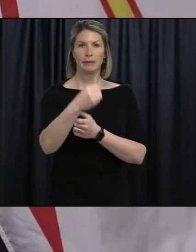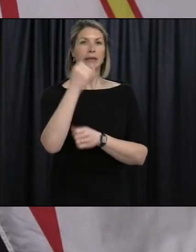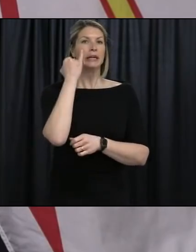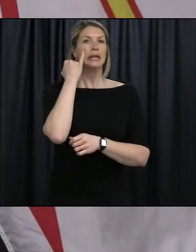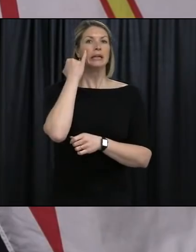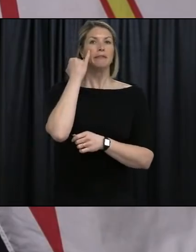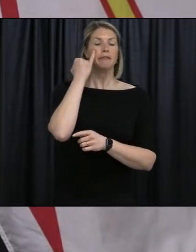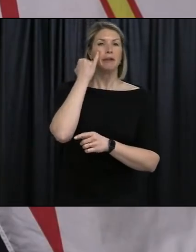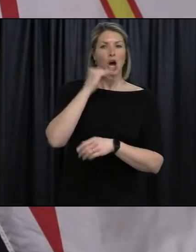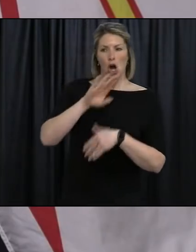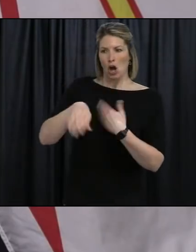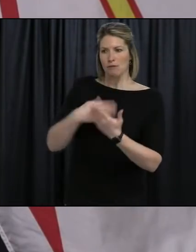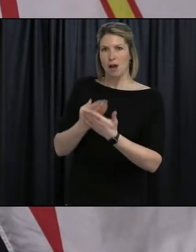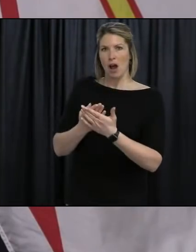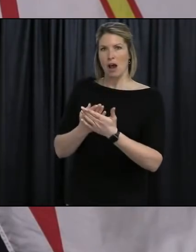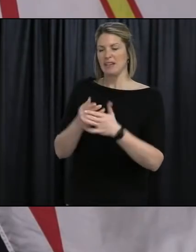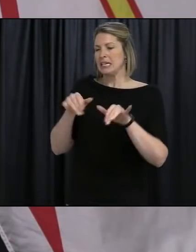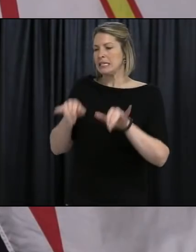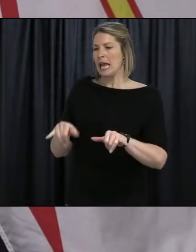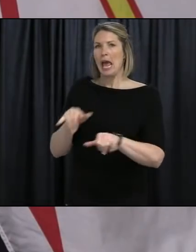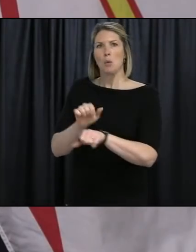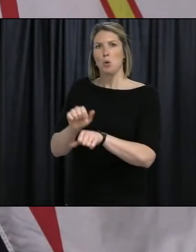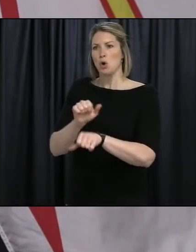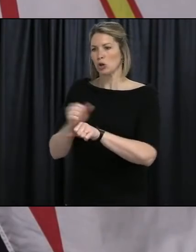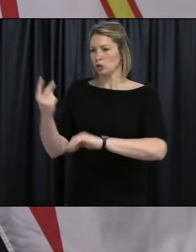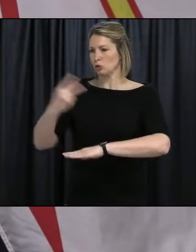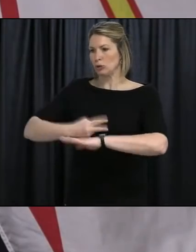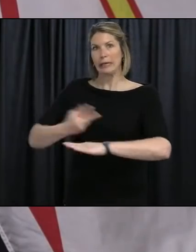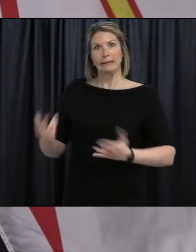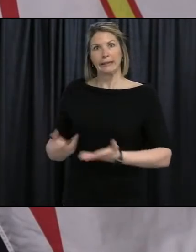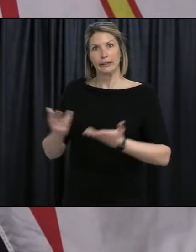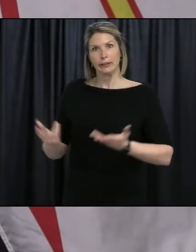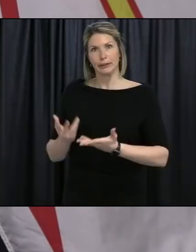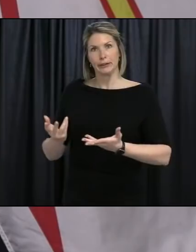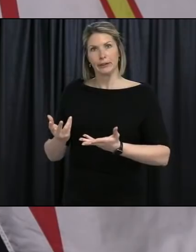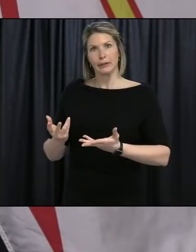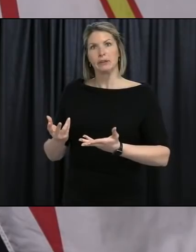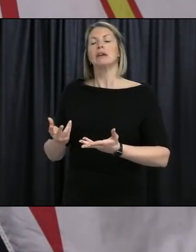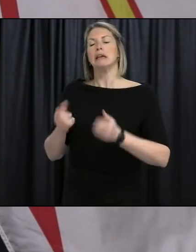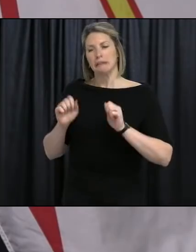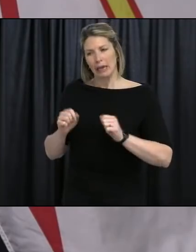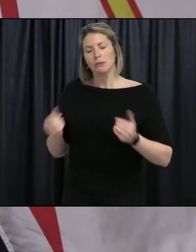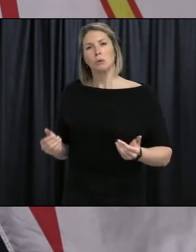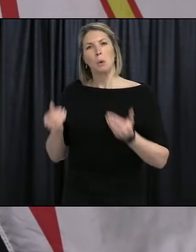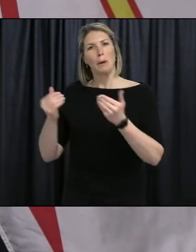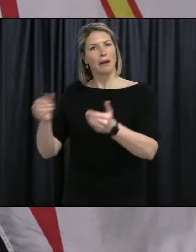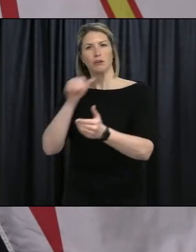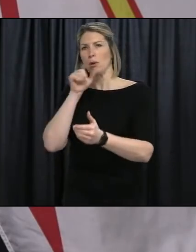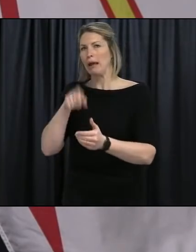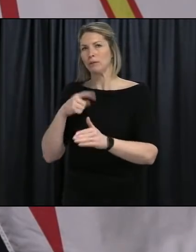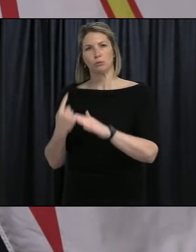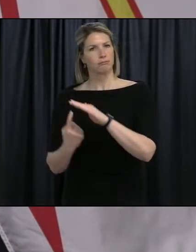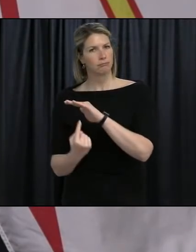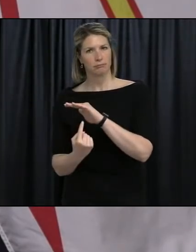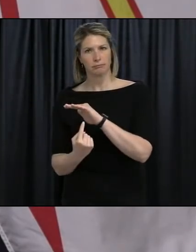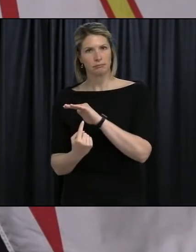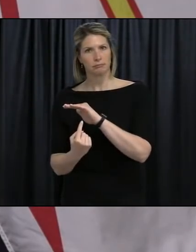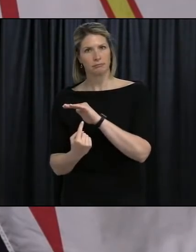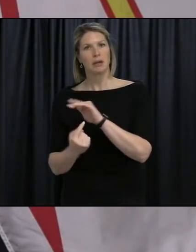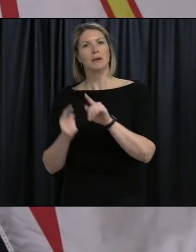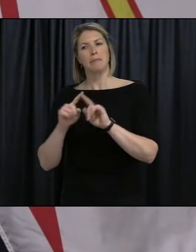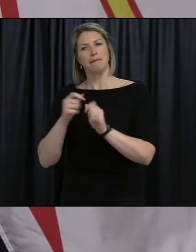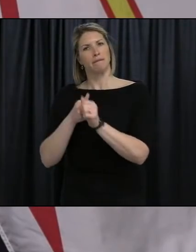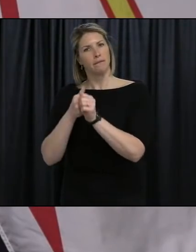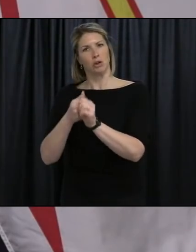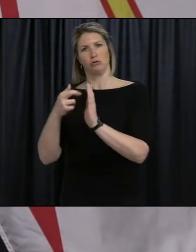will not require an arrival test, but are still required to self-isolate when not working. If the worker remains in the province, they